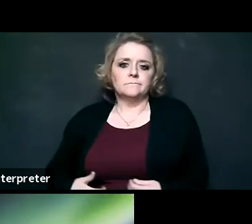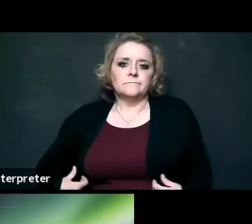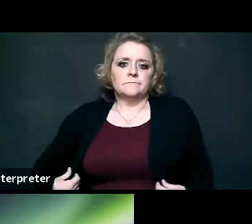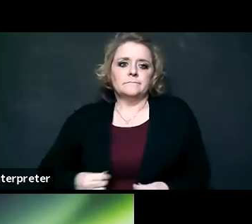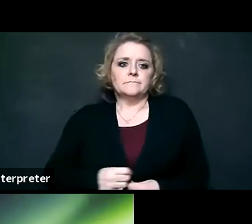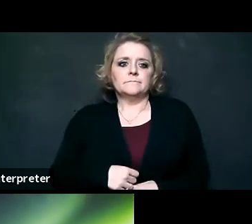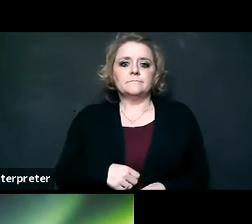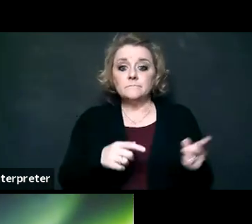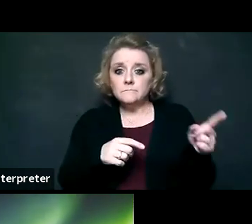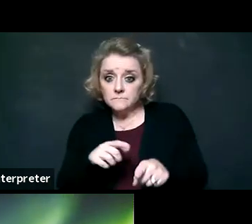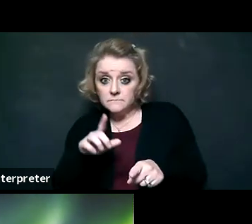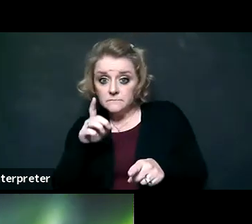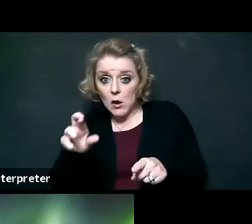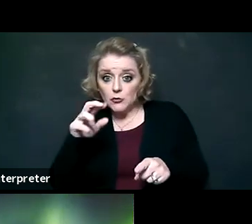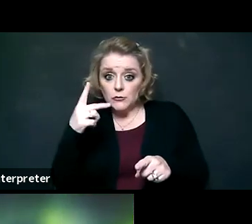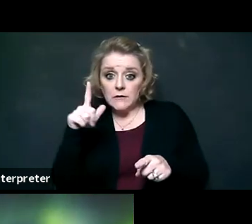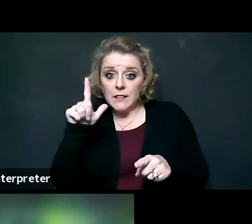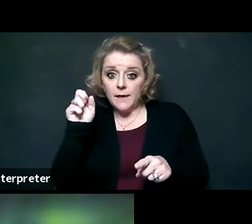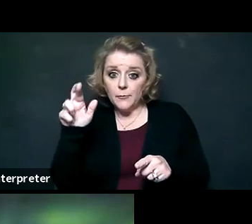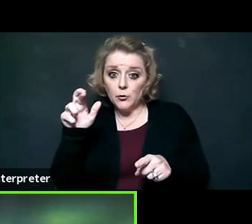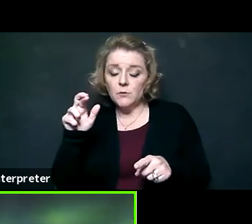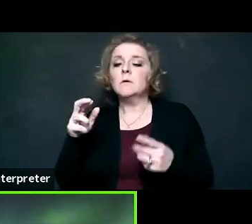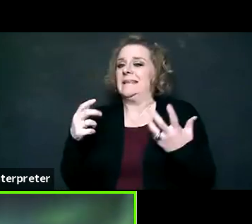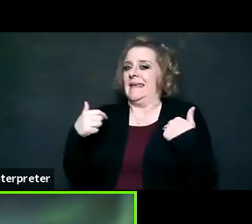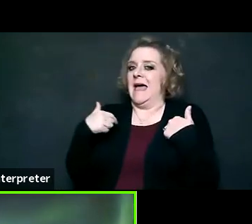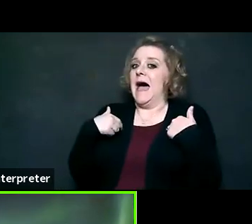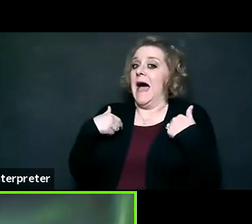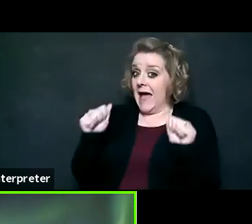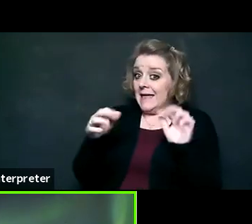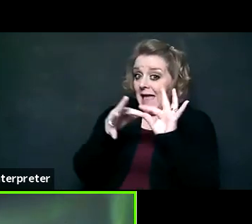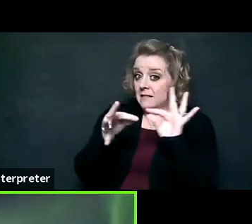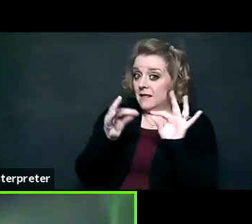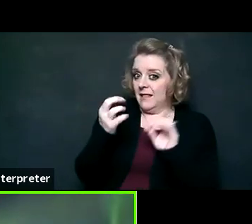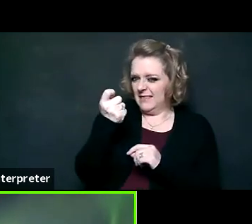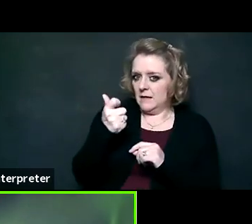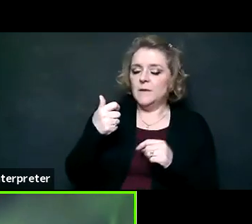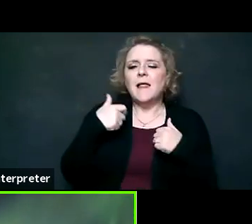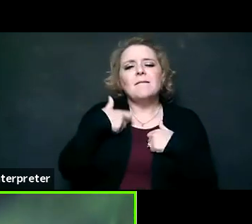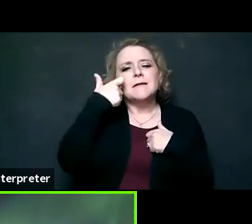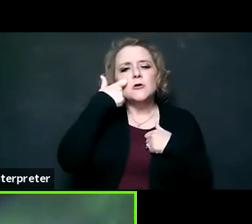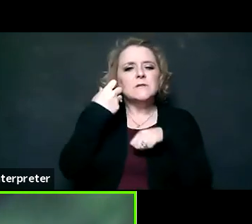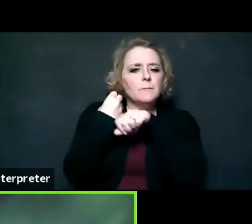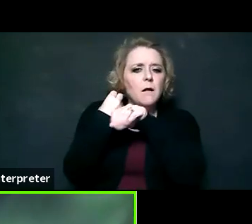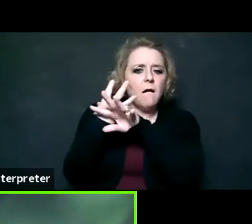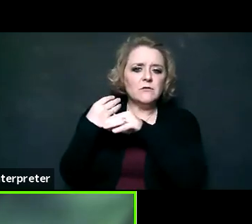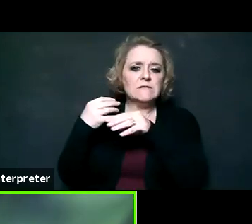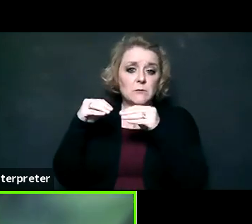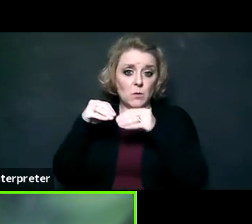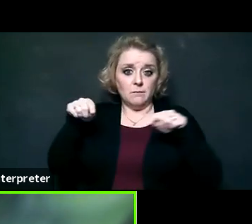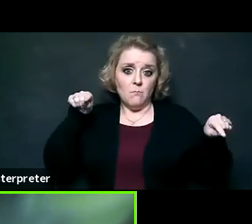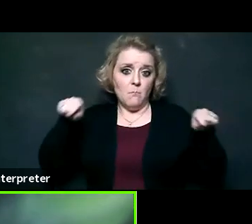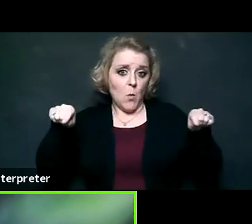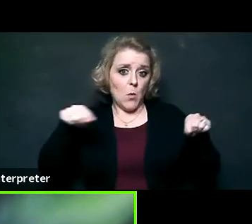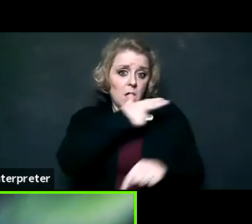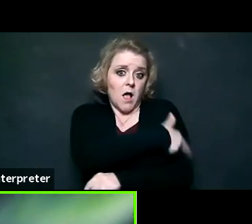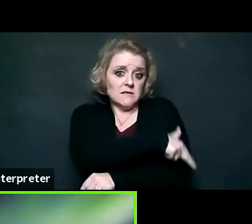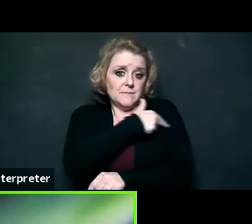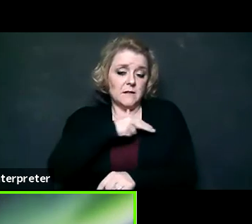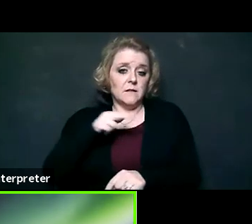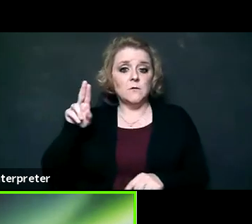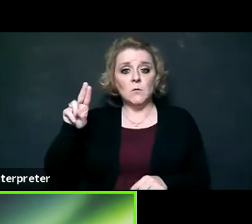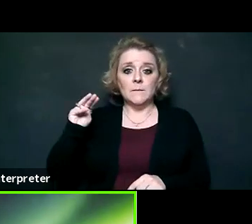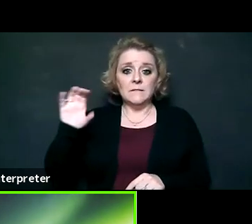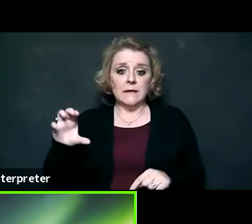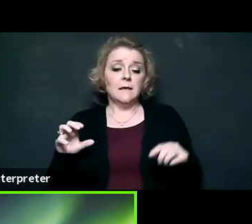Dr. Klepper, you want to add to that? I can't speak to that briefly. I've been on some teleconferences in both hospitals, and both hospitals do have that drug